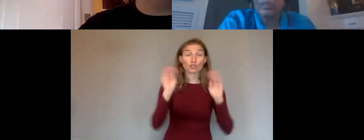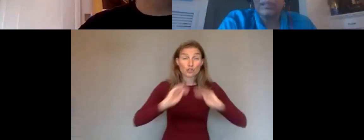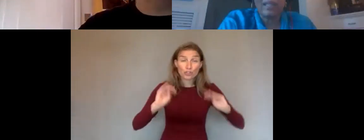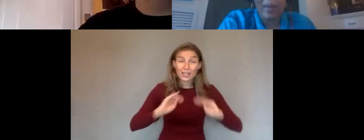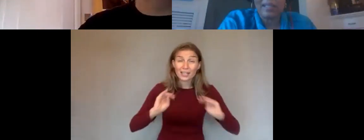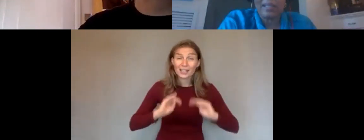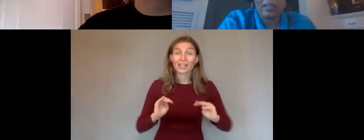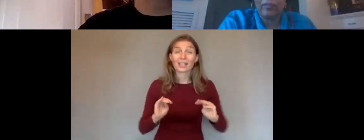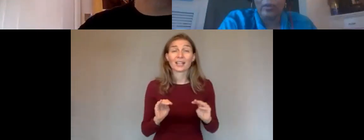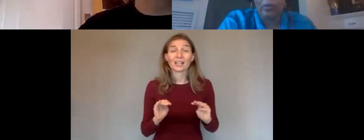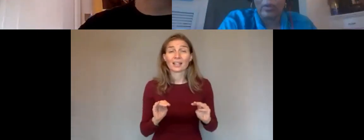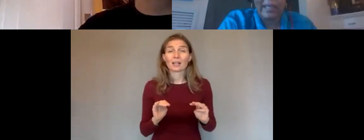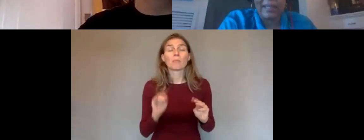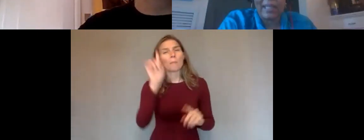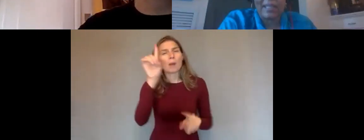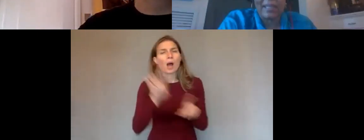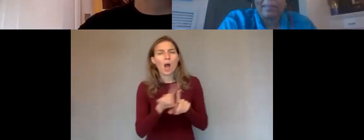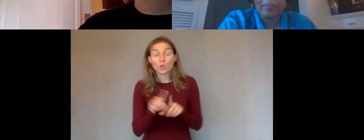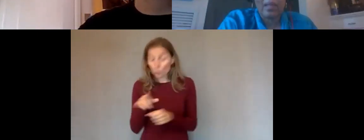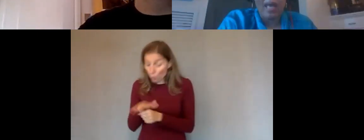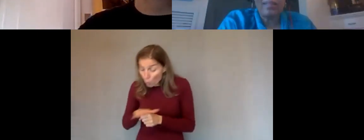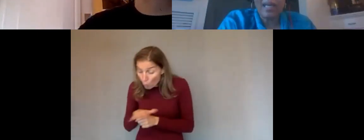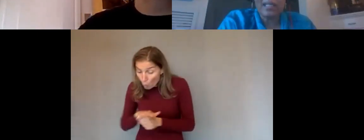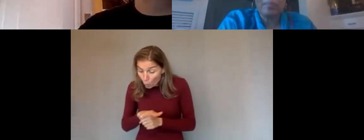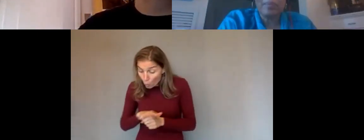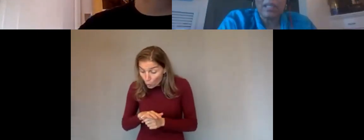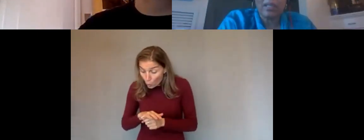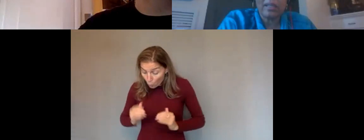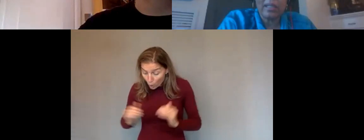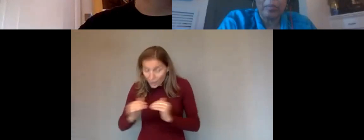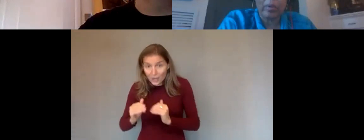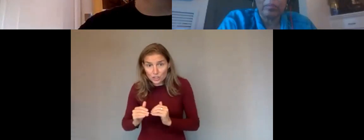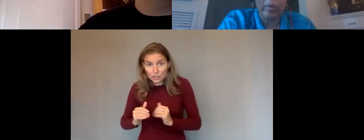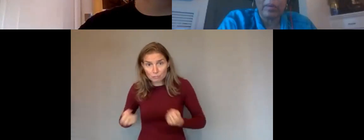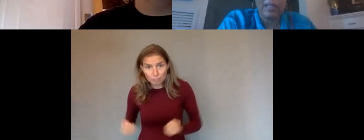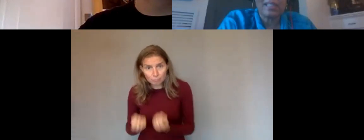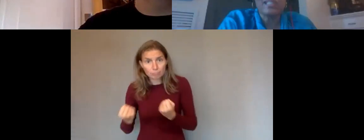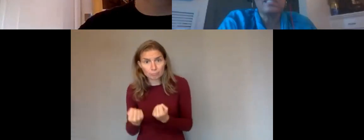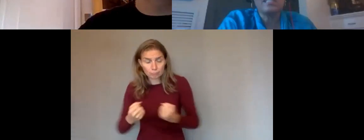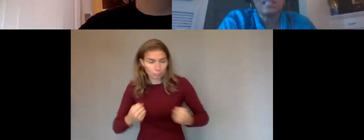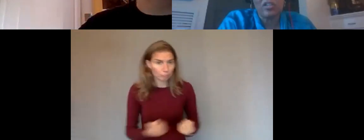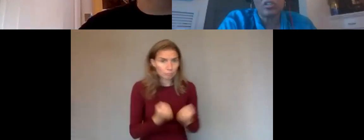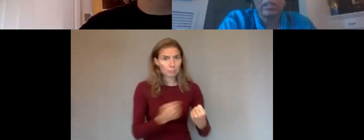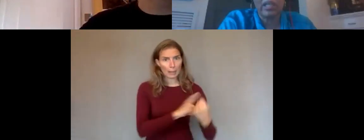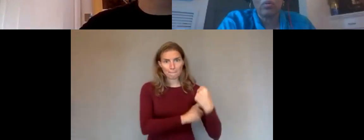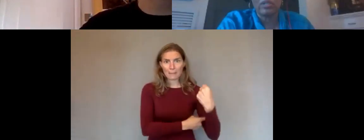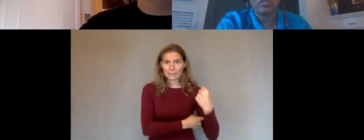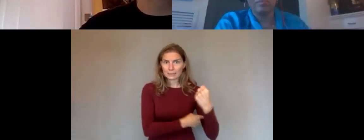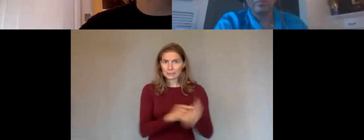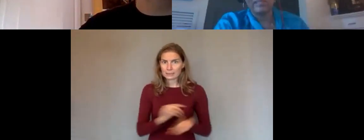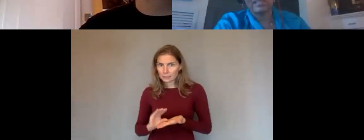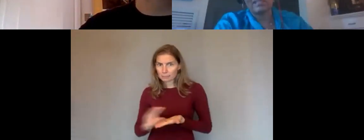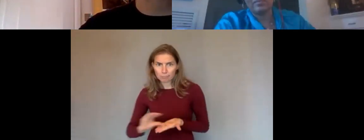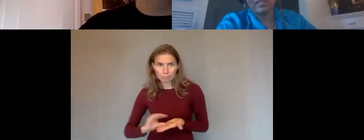importantly, building capacity of local organizations. And that is a particularly important point because it is essential in order